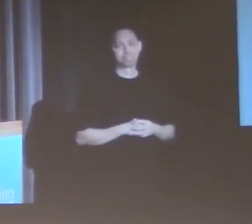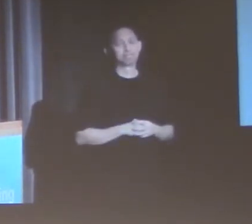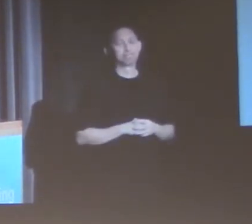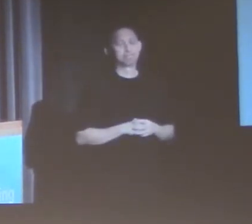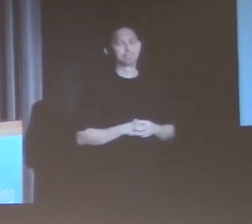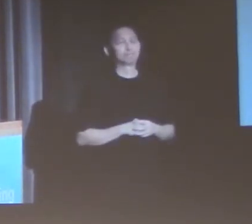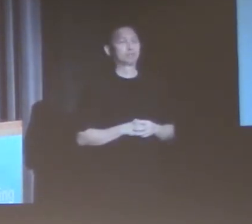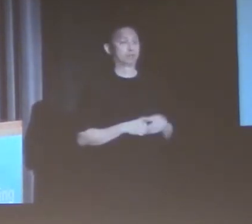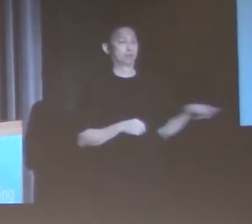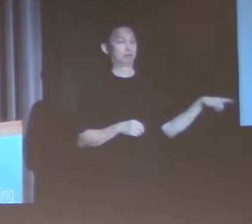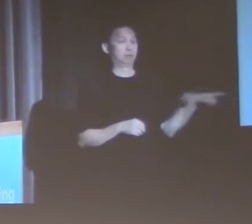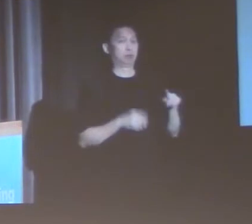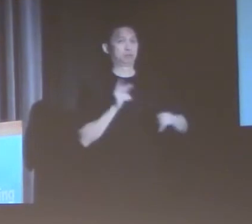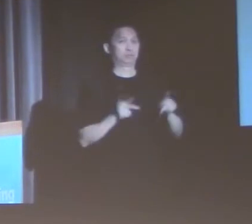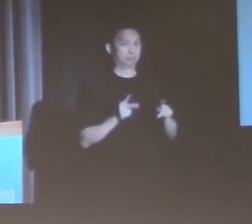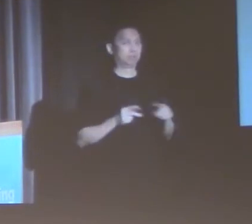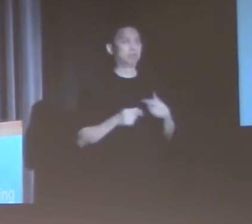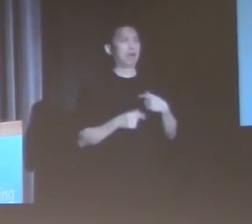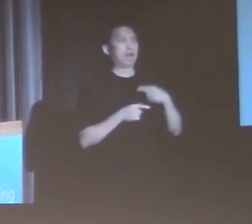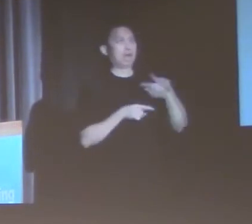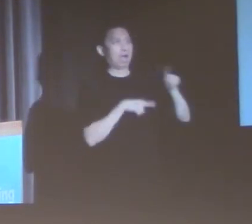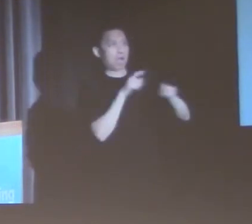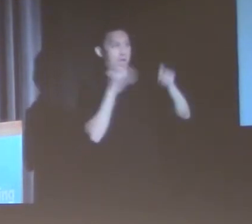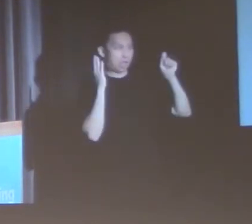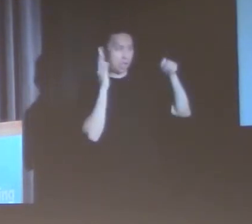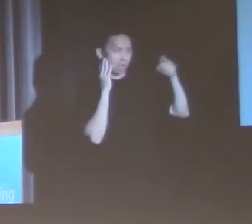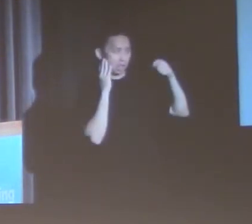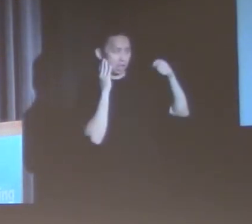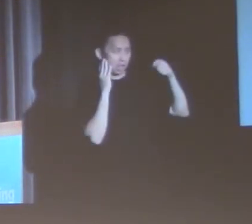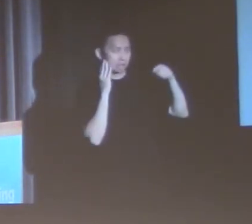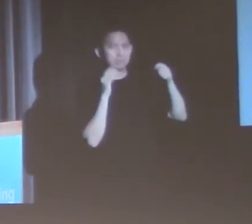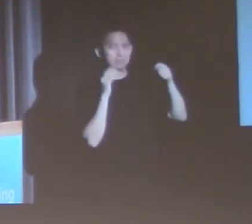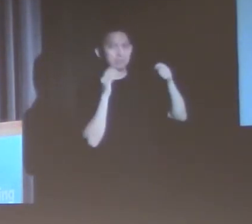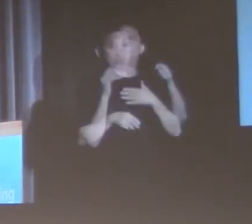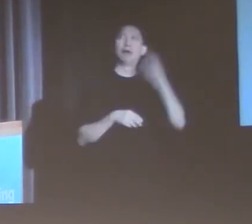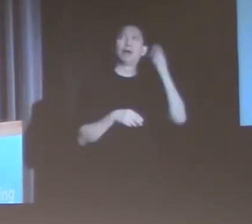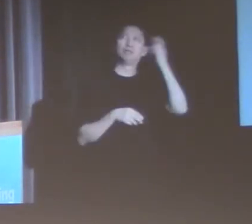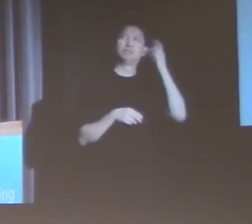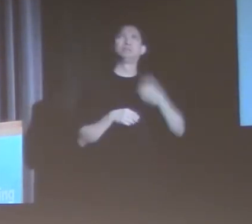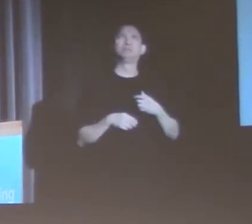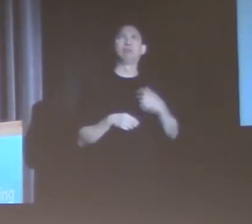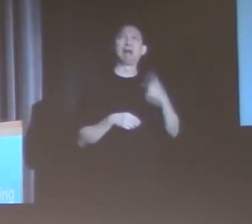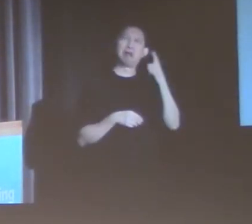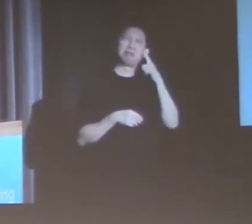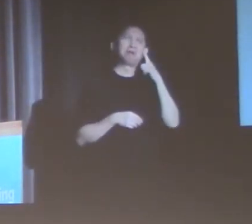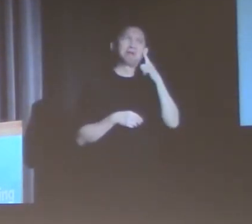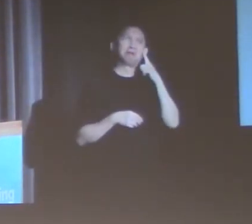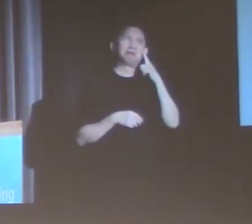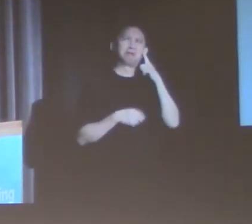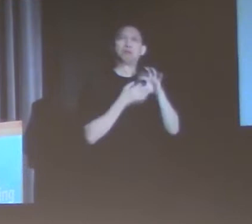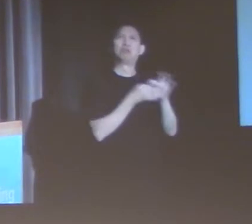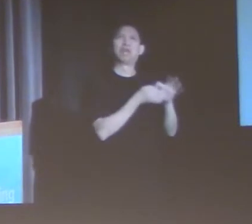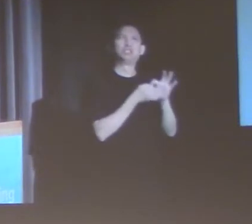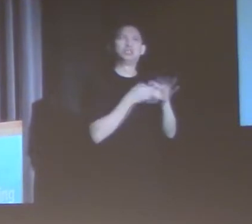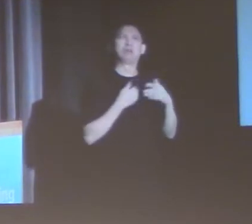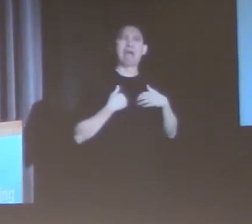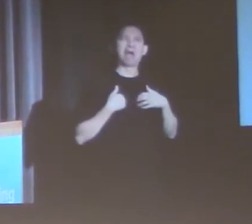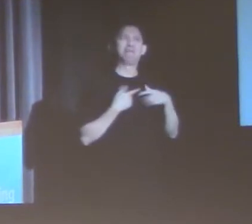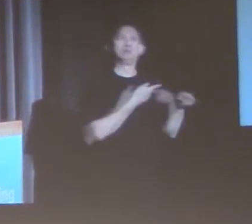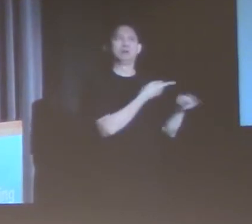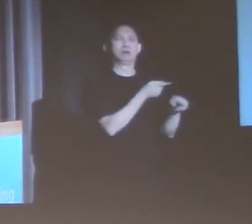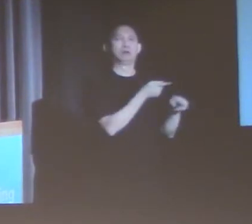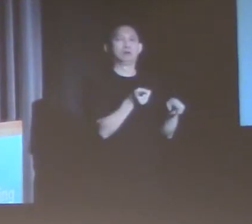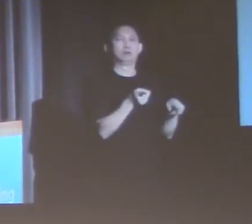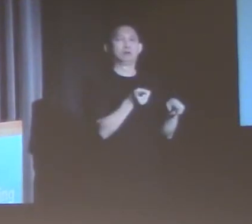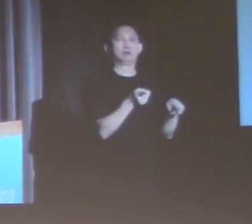And they did it for different reasons. I was not really, I think I created a relationship with them anyway, because even though they did horrible murder,